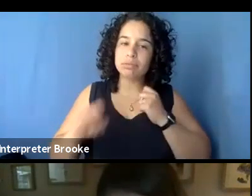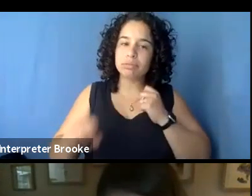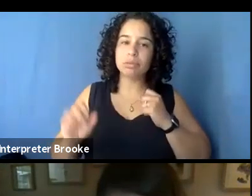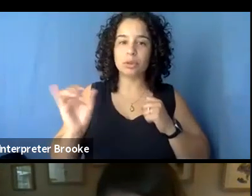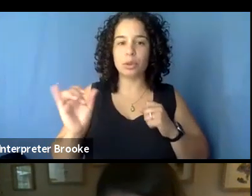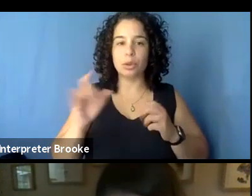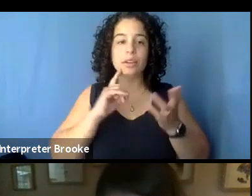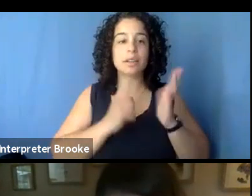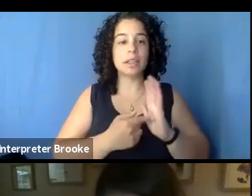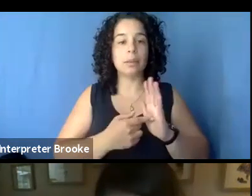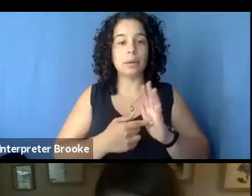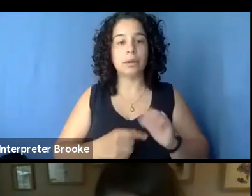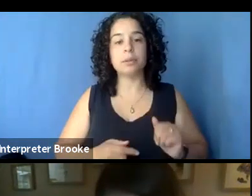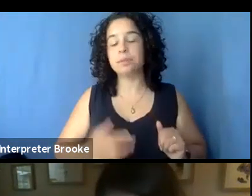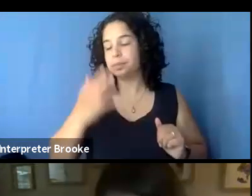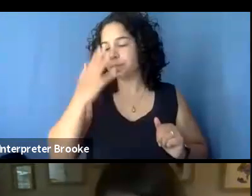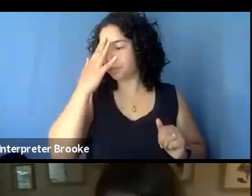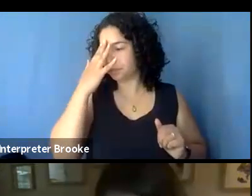me,